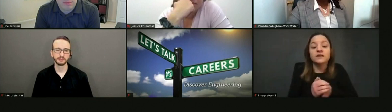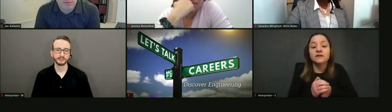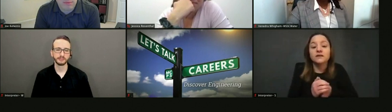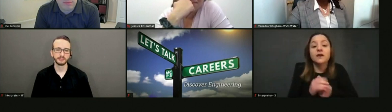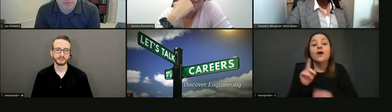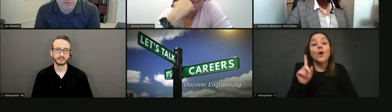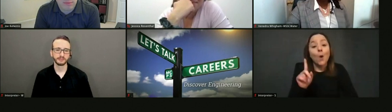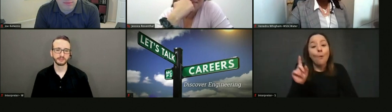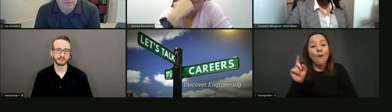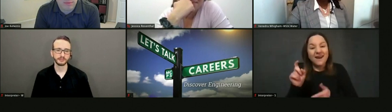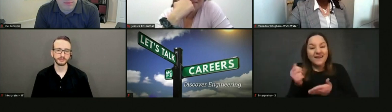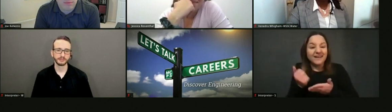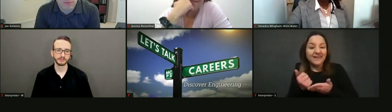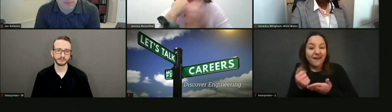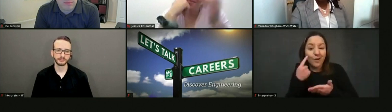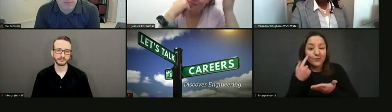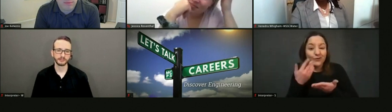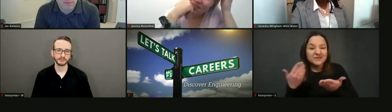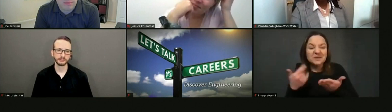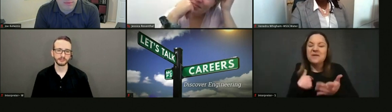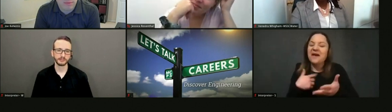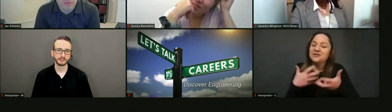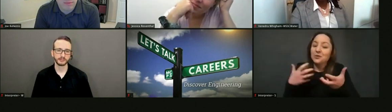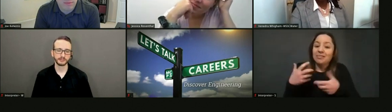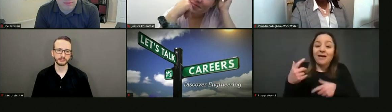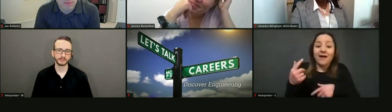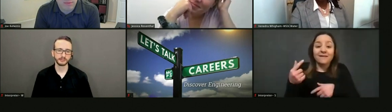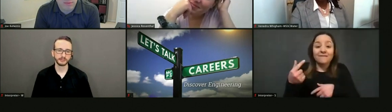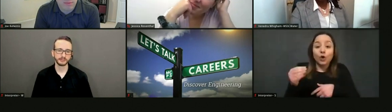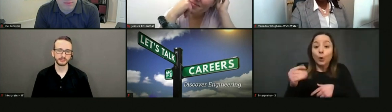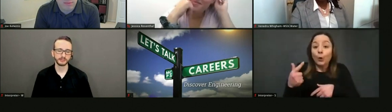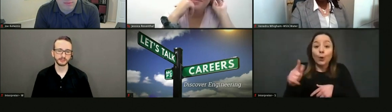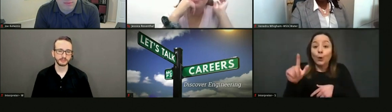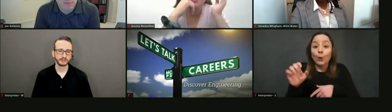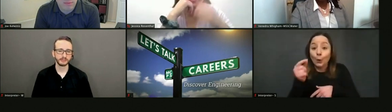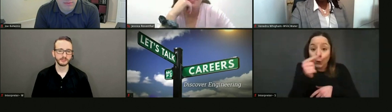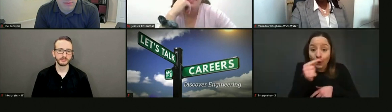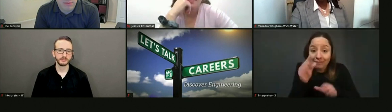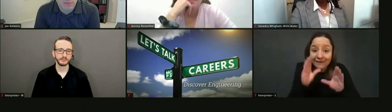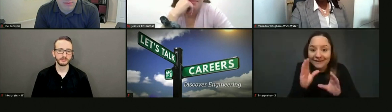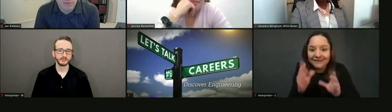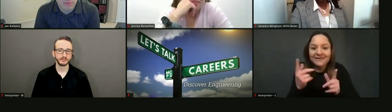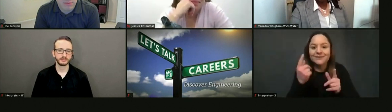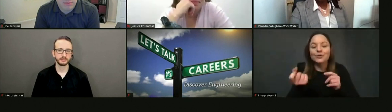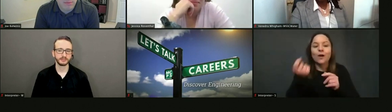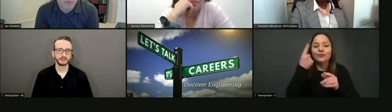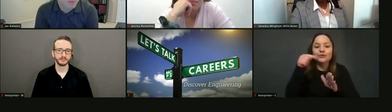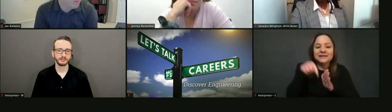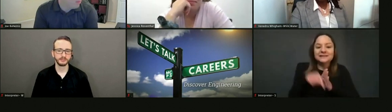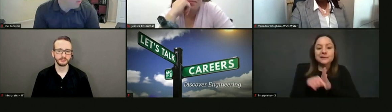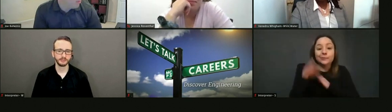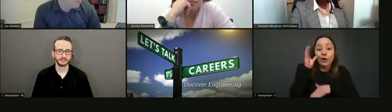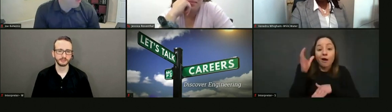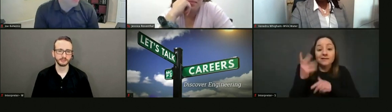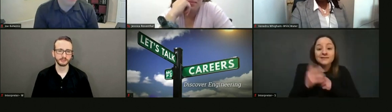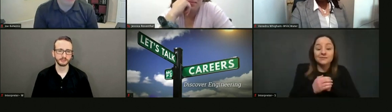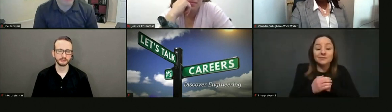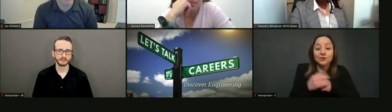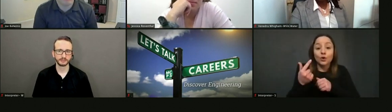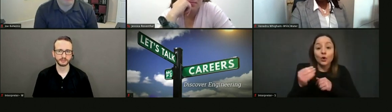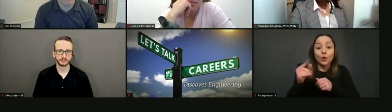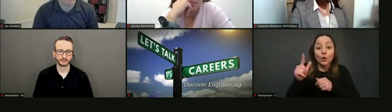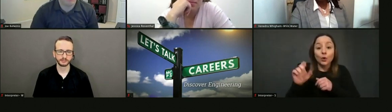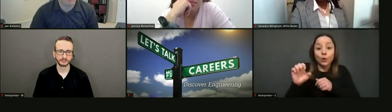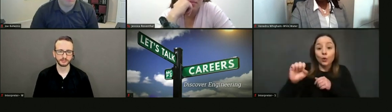do need help on something, I do a lot of Googling to understand kind of deeper concepts. Google Scholar has